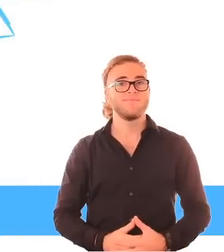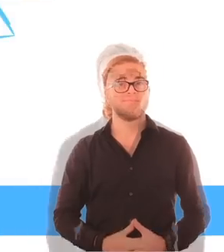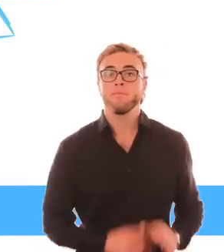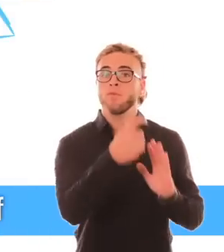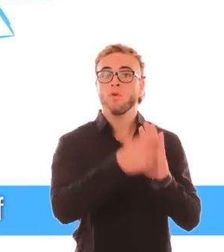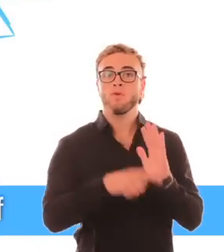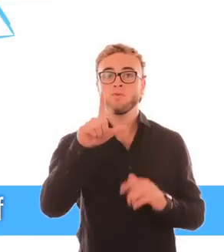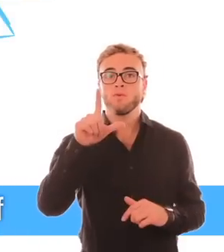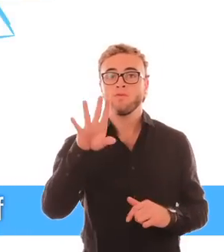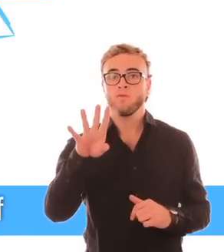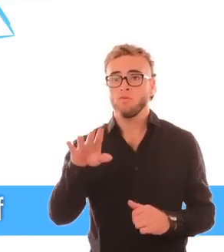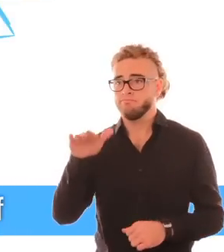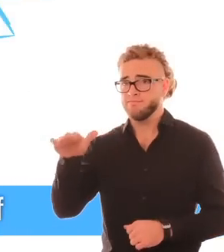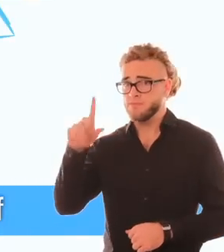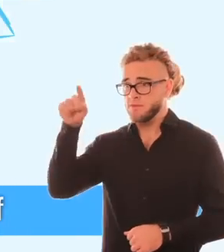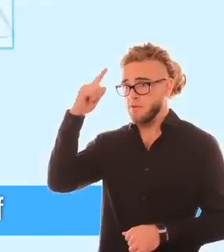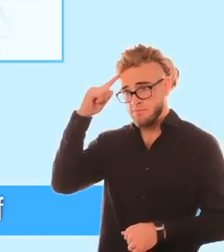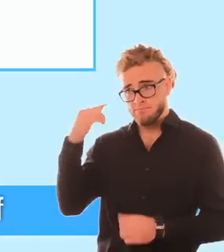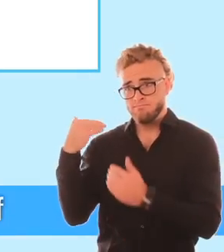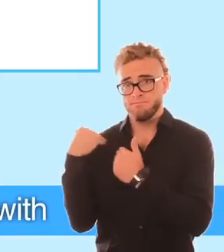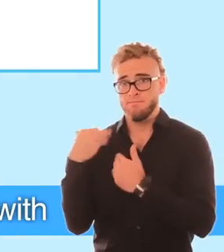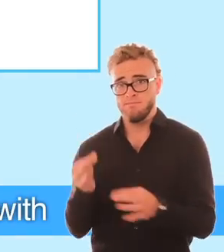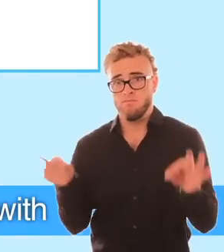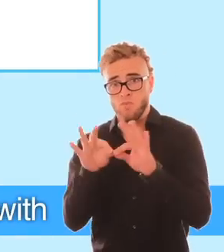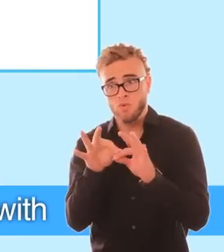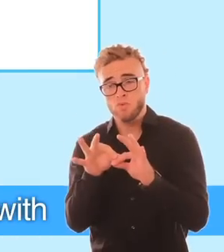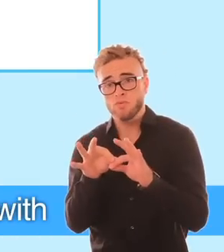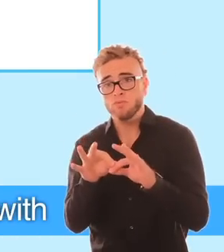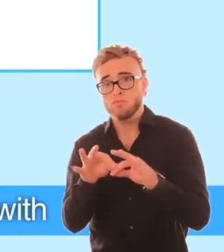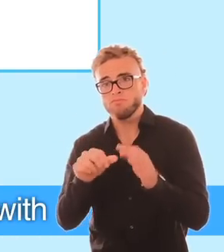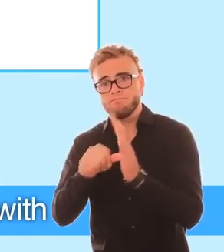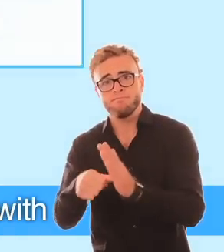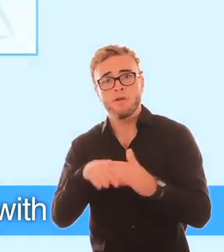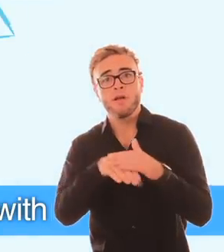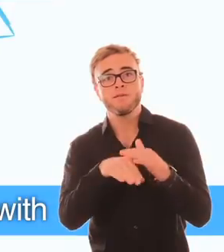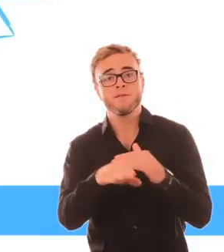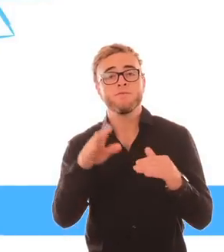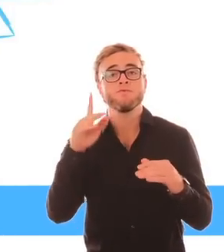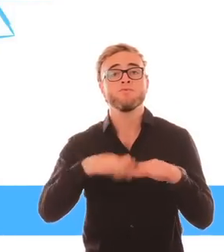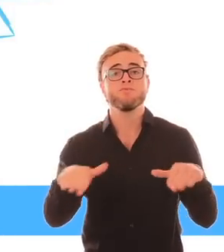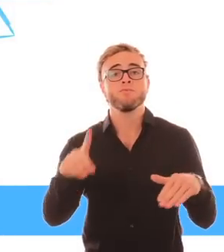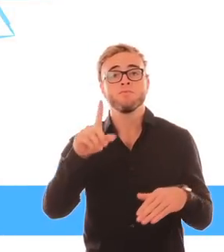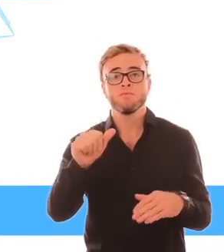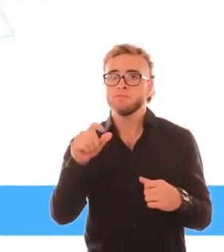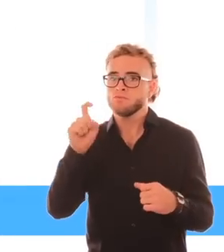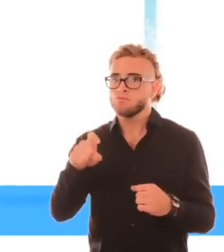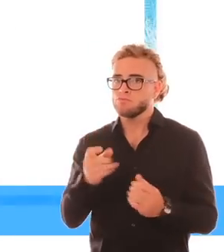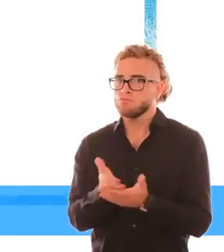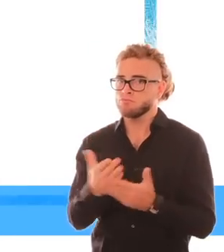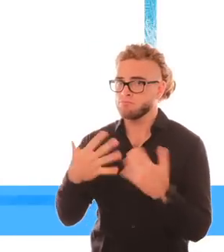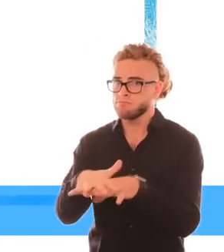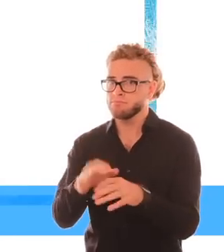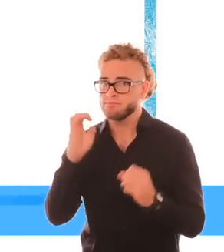Article 24 makes explicit the obligation of governments to ensure access for children with disabilities to inclusive education.